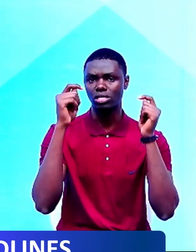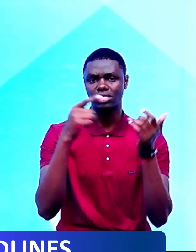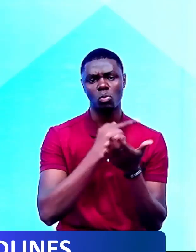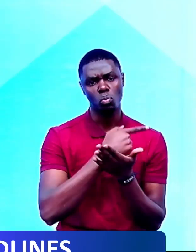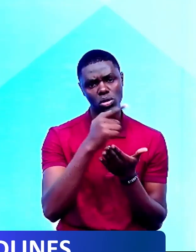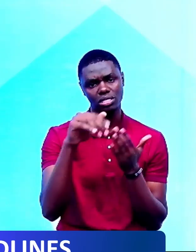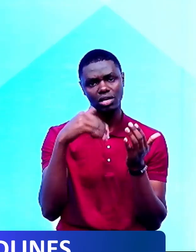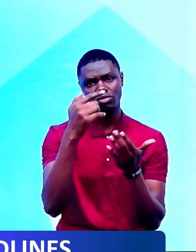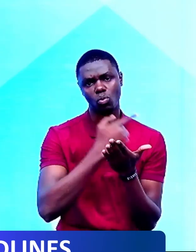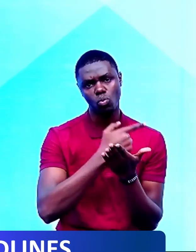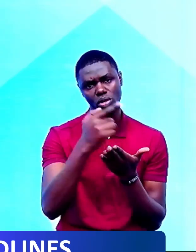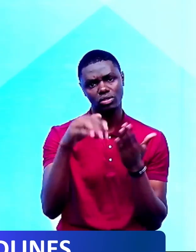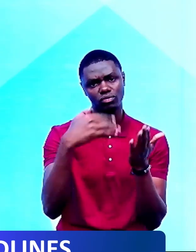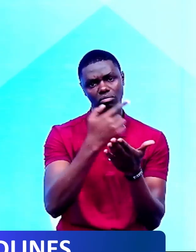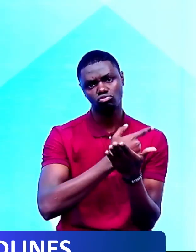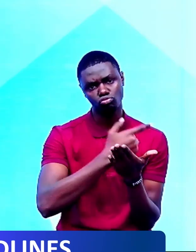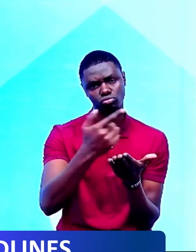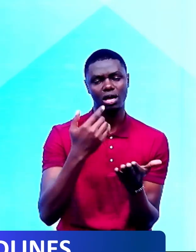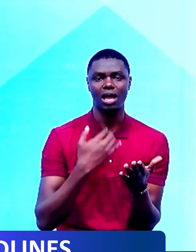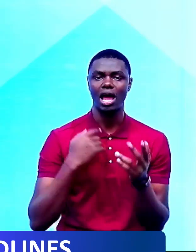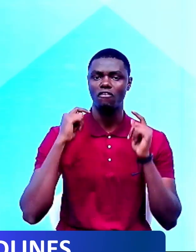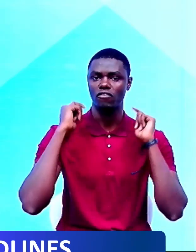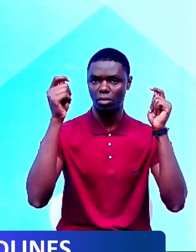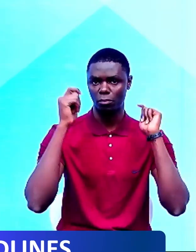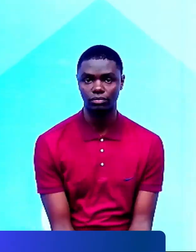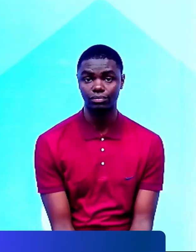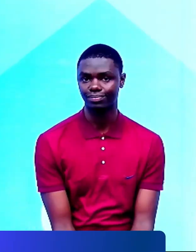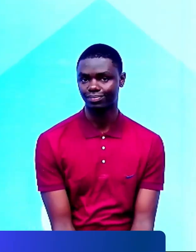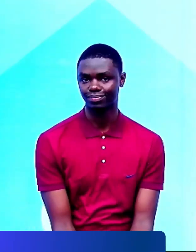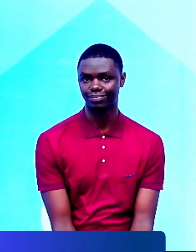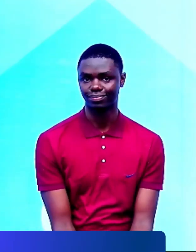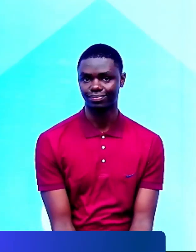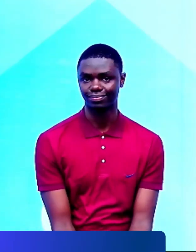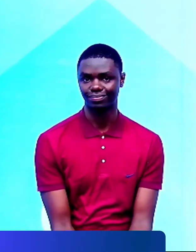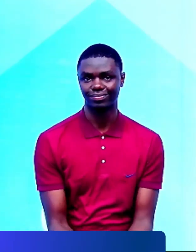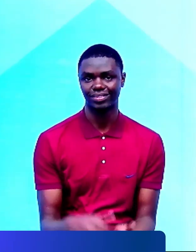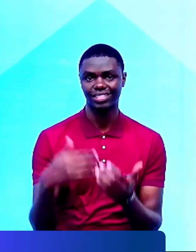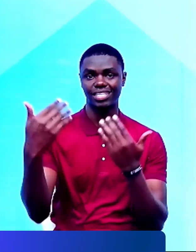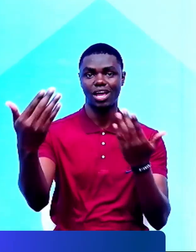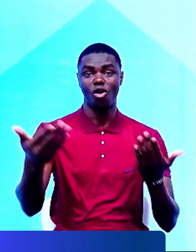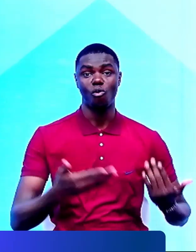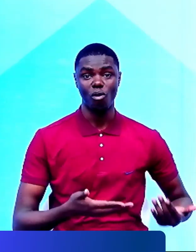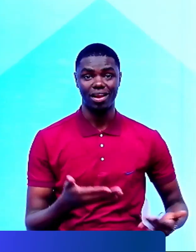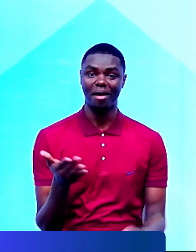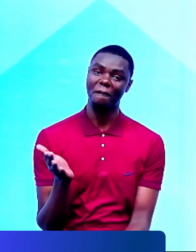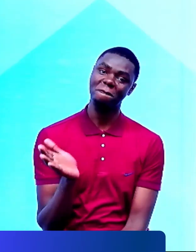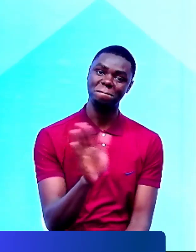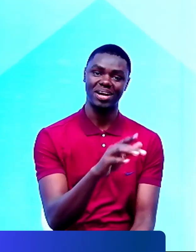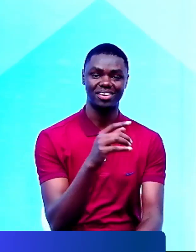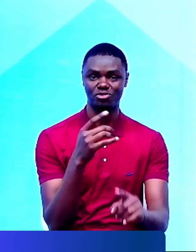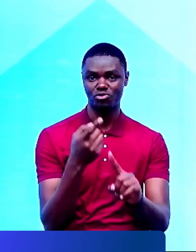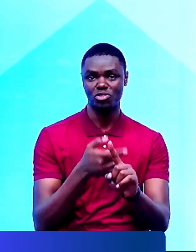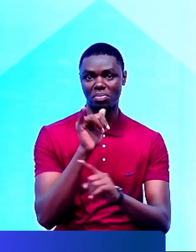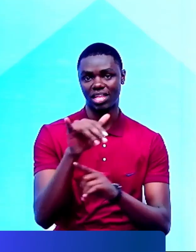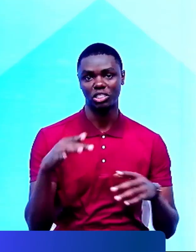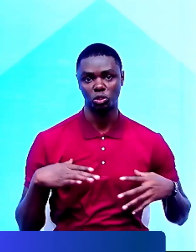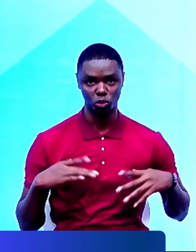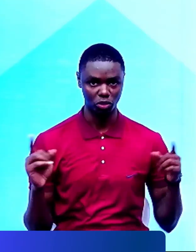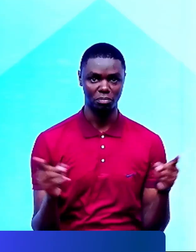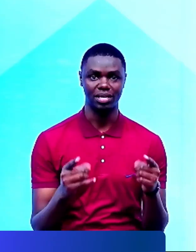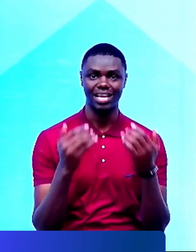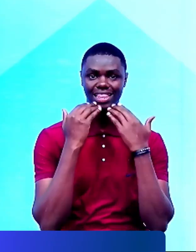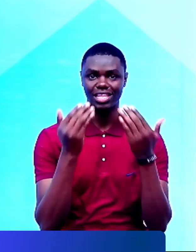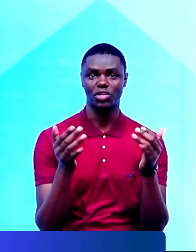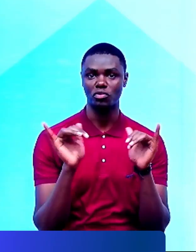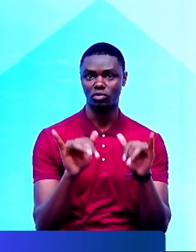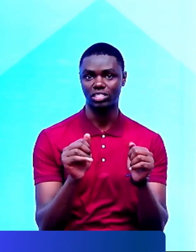after weeks of having protest all around in the country. And welcome back from that short break. Thank you for staying